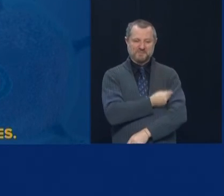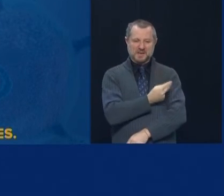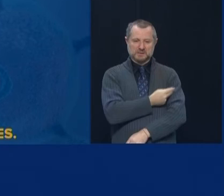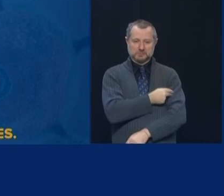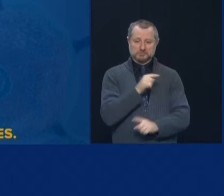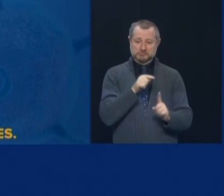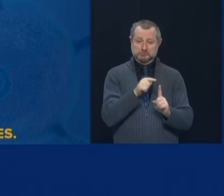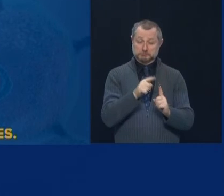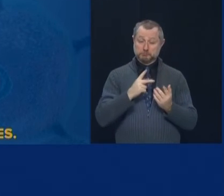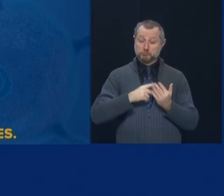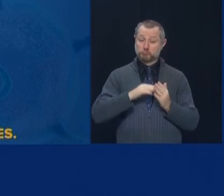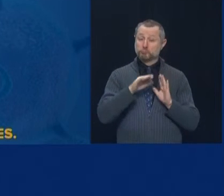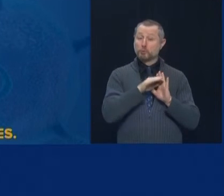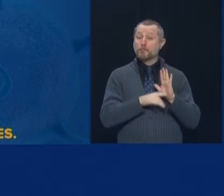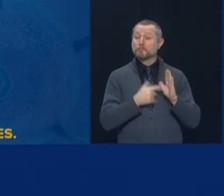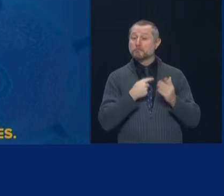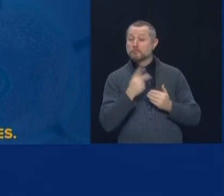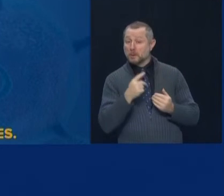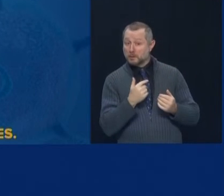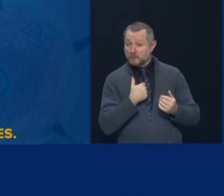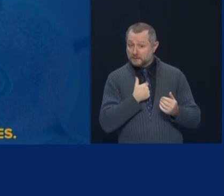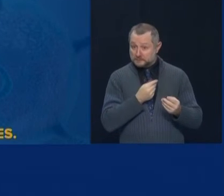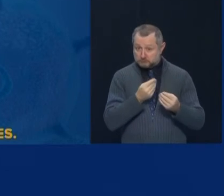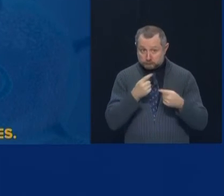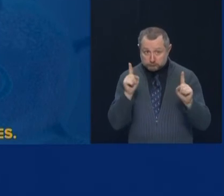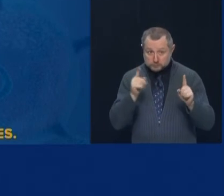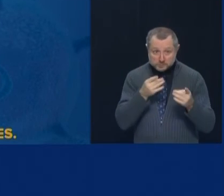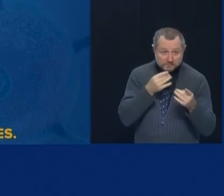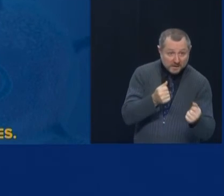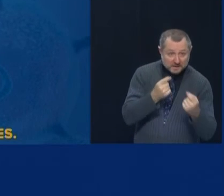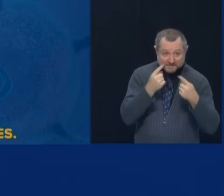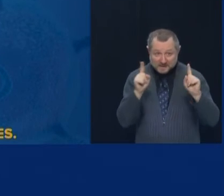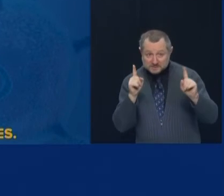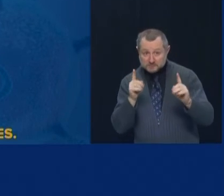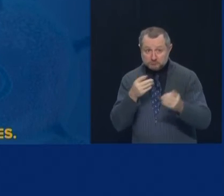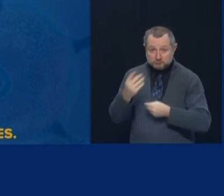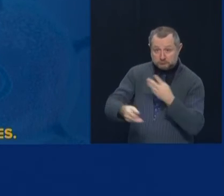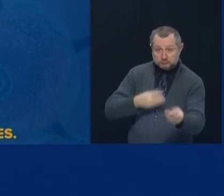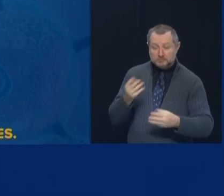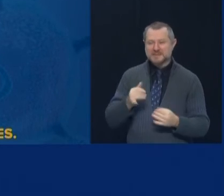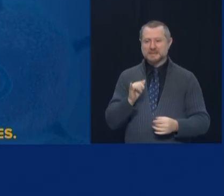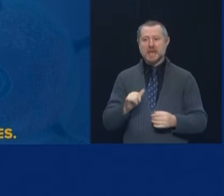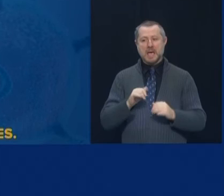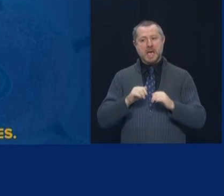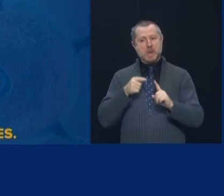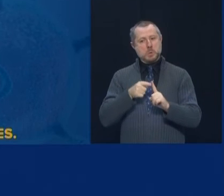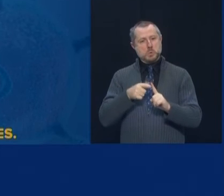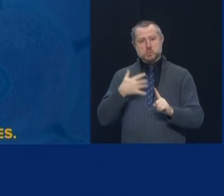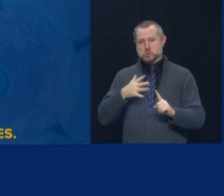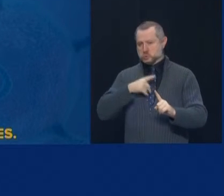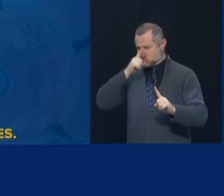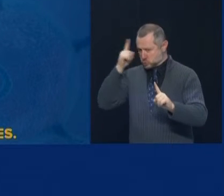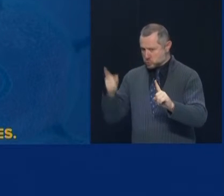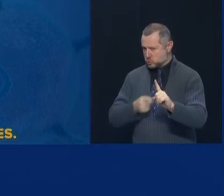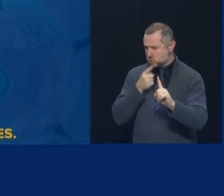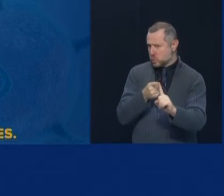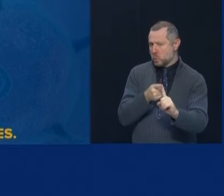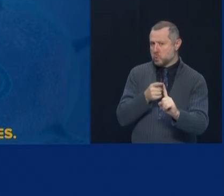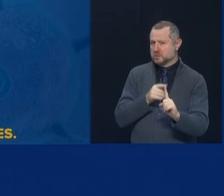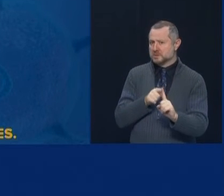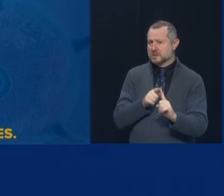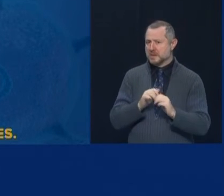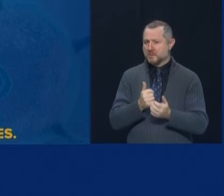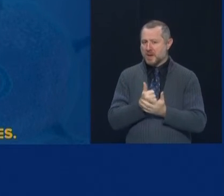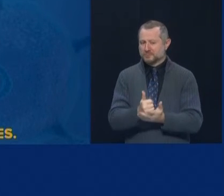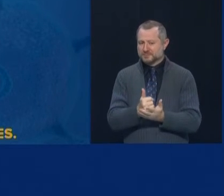be? Because the vaccination program is really the end game here, right? And there are big questions